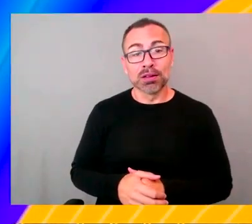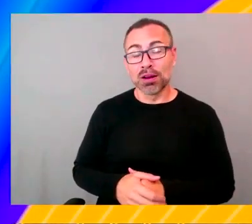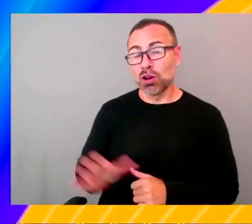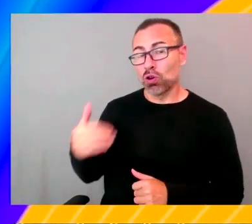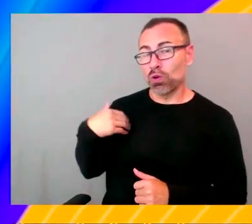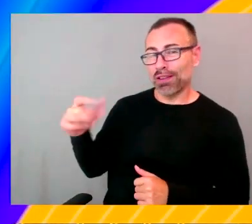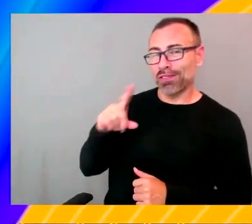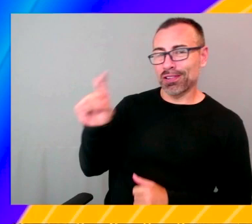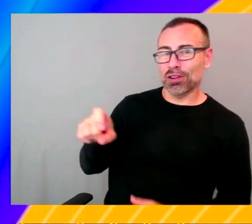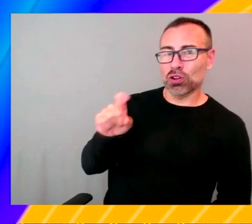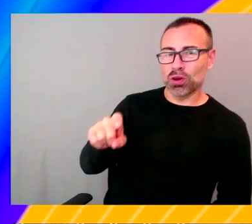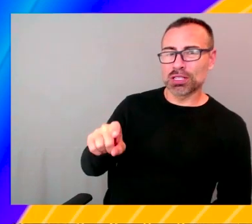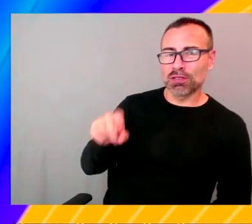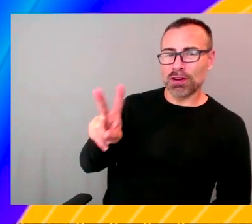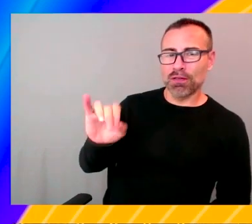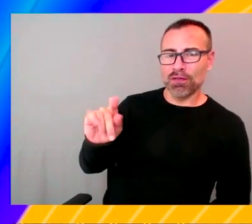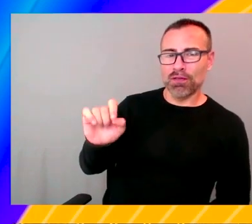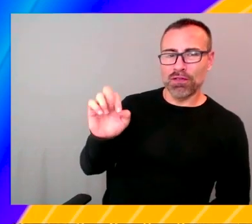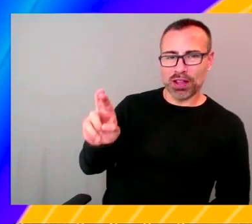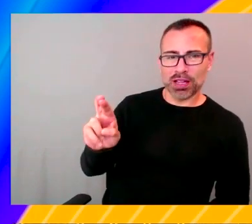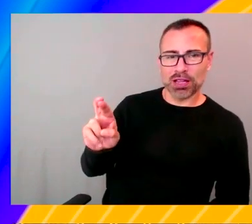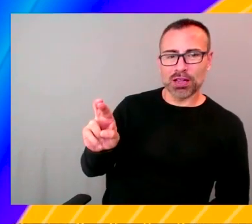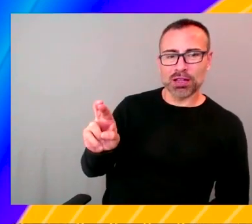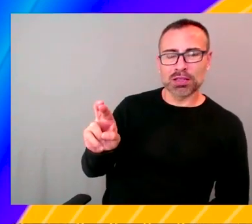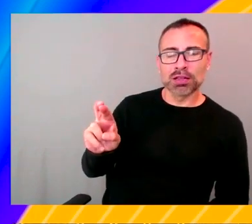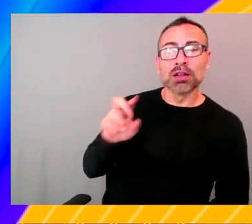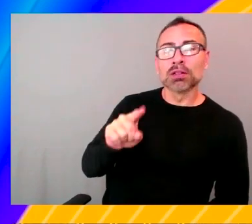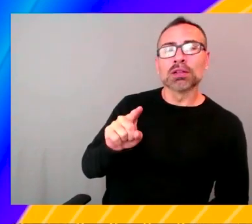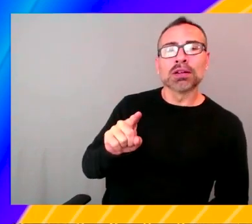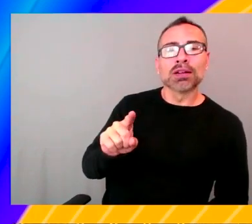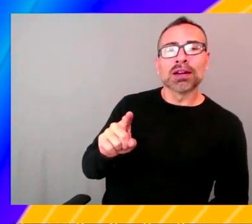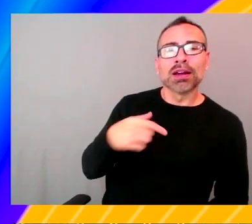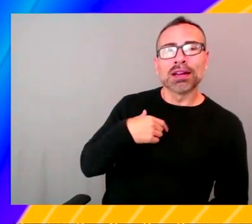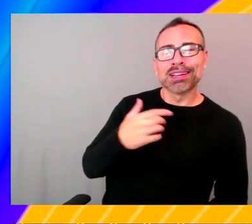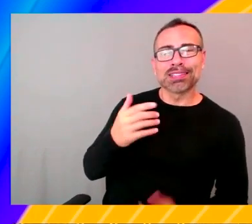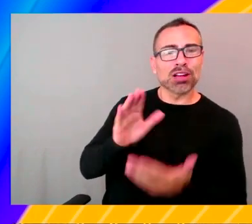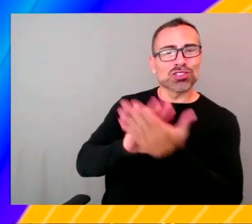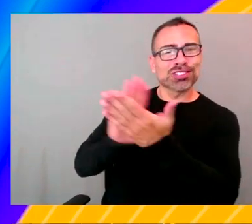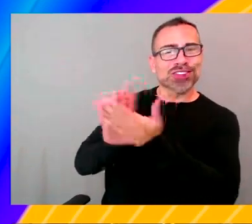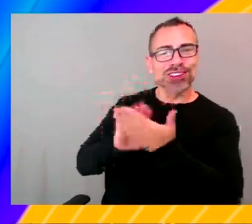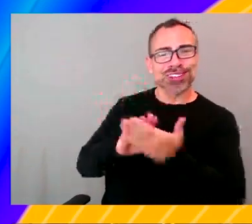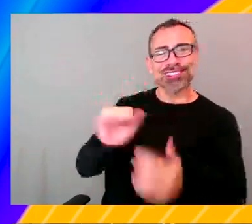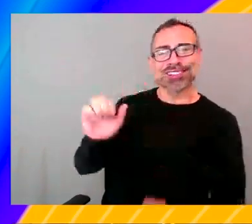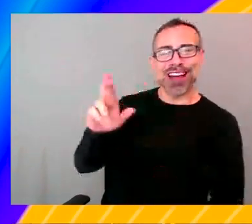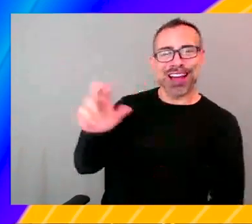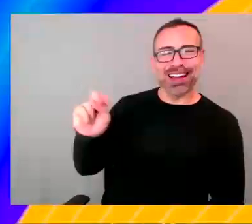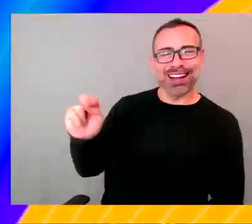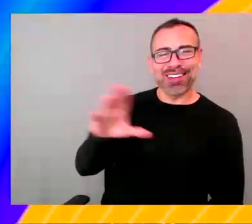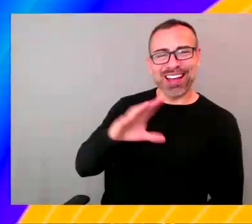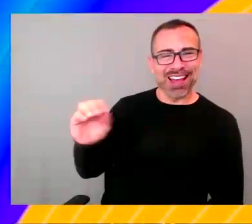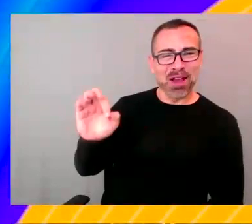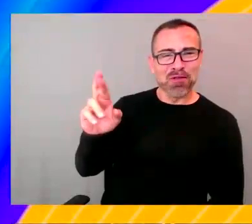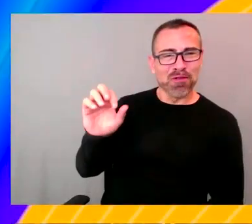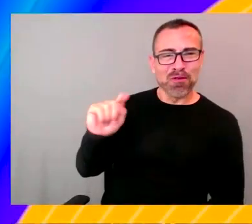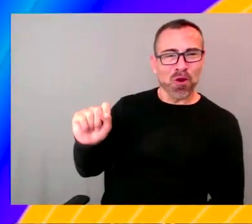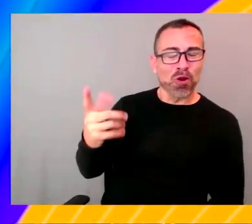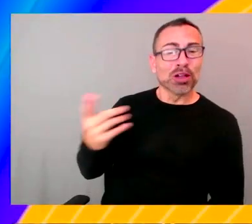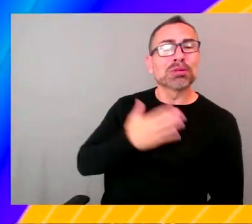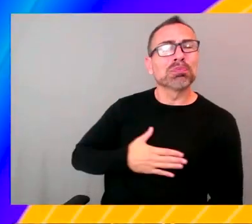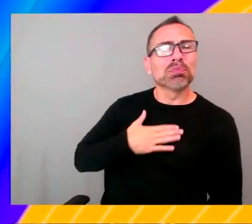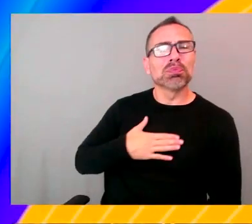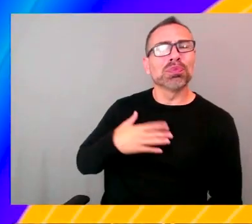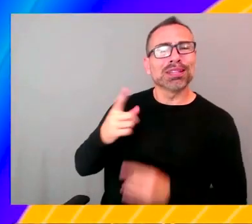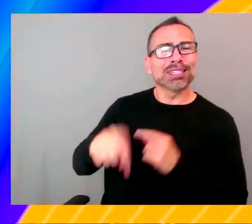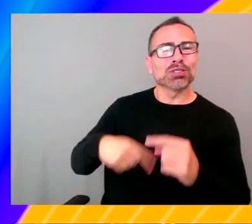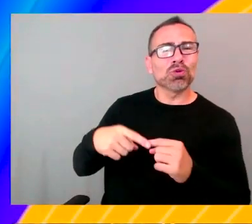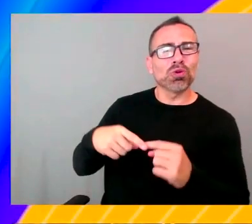on. From Victor Ezagbor, sending shout out to Aaron and Forrest. There you go. Please, when is the keynote for the New York City Summit starting?